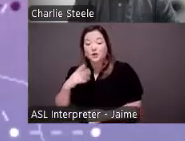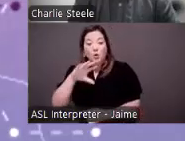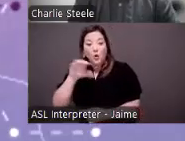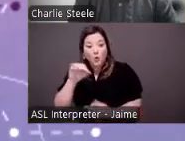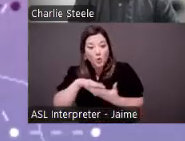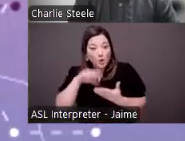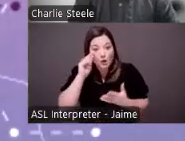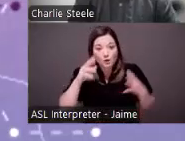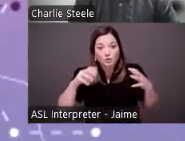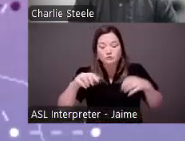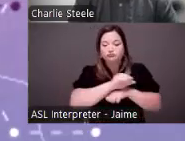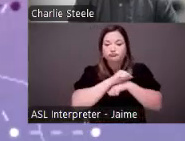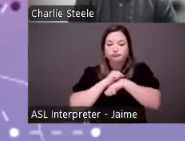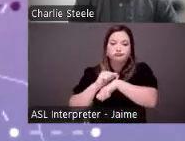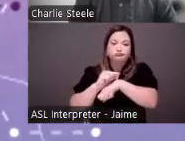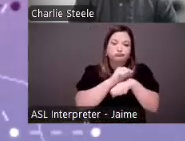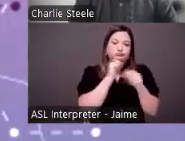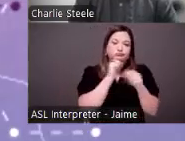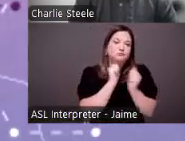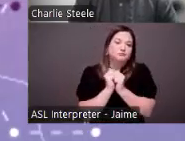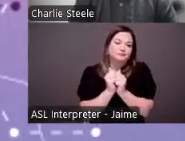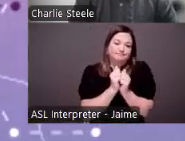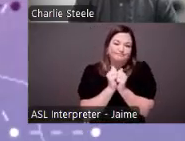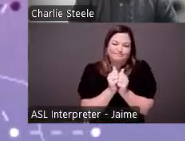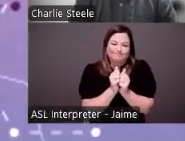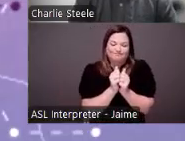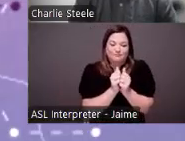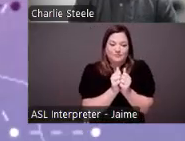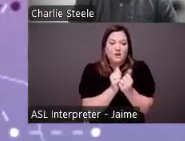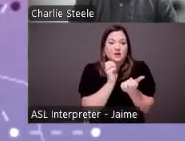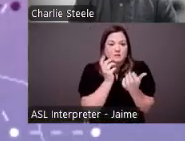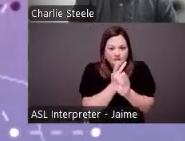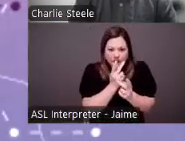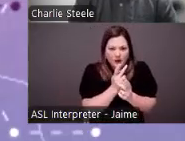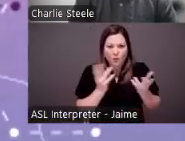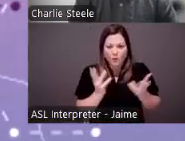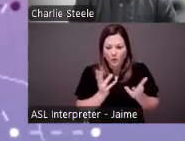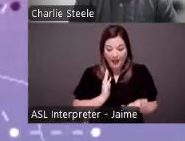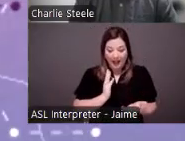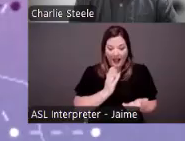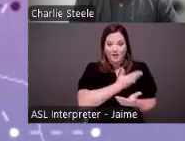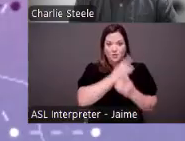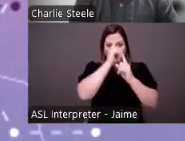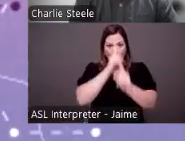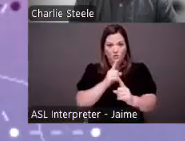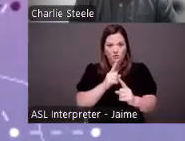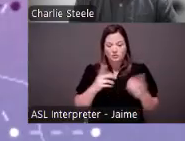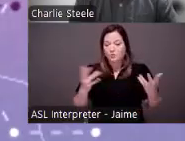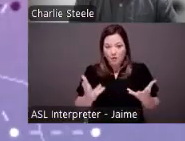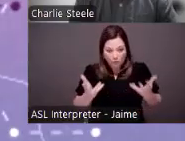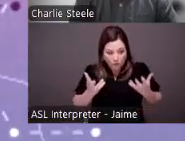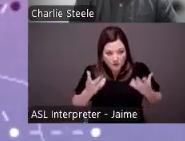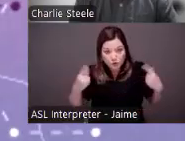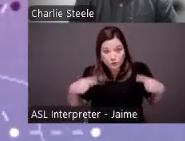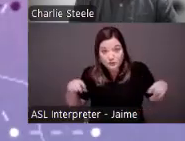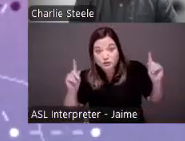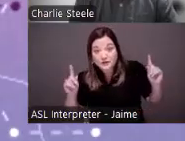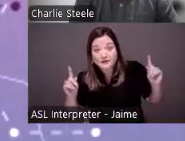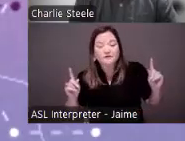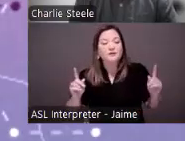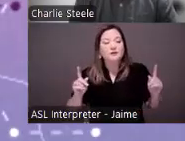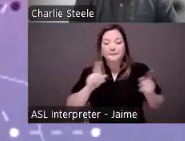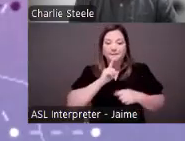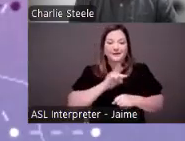together and really figure out what are our goals, what do we want to achieve, and how can we best achieve this such that everyone in